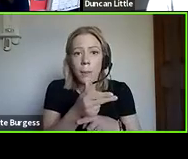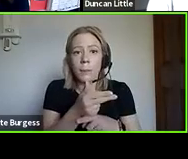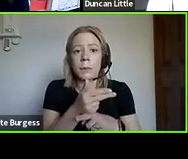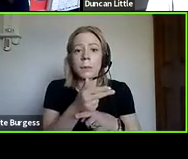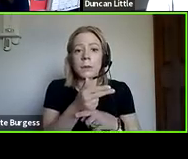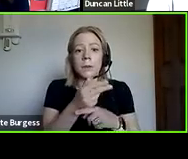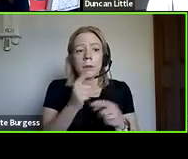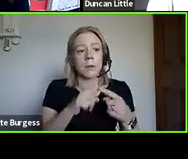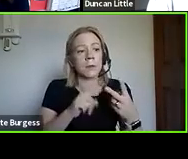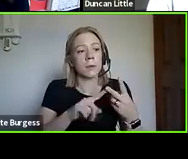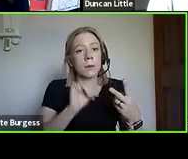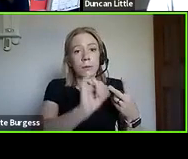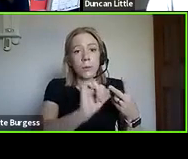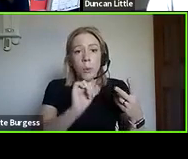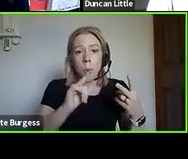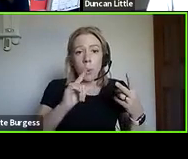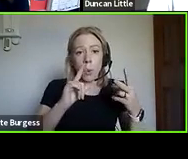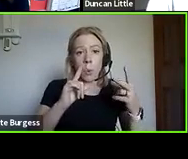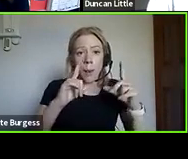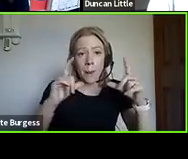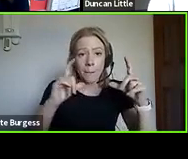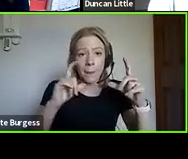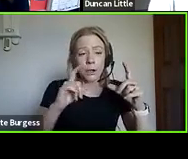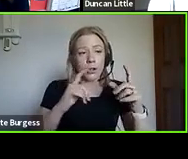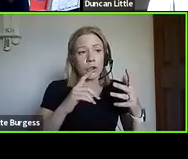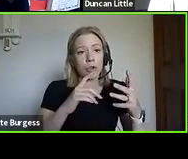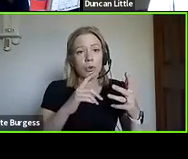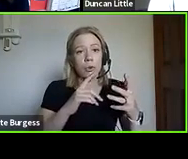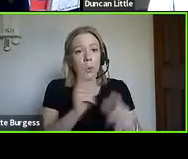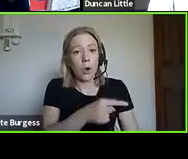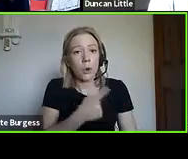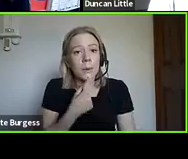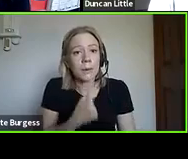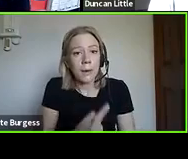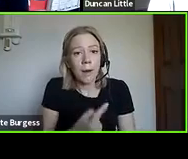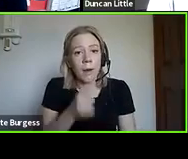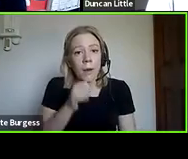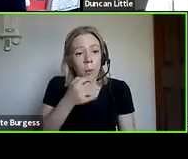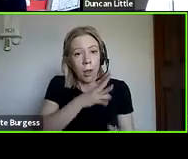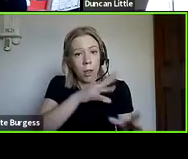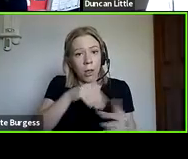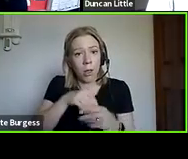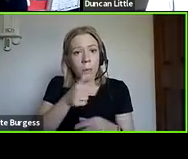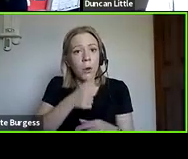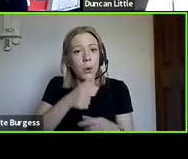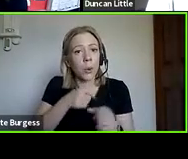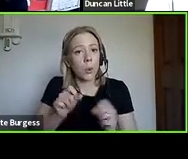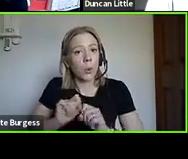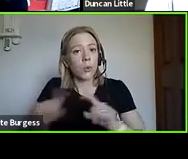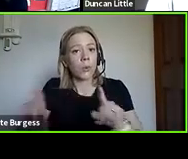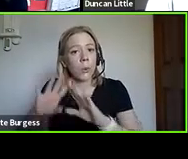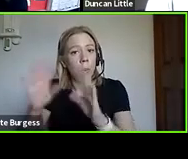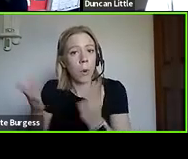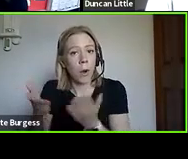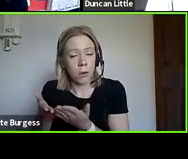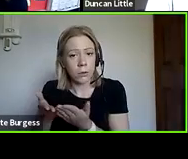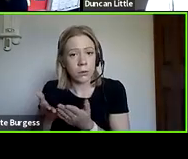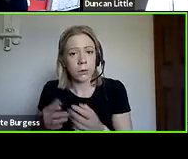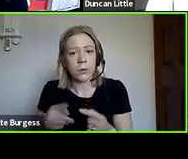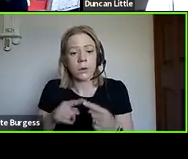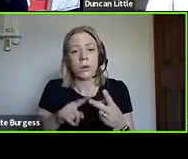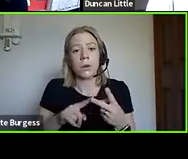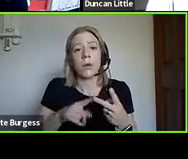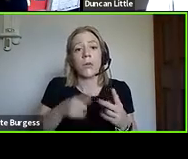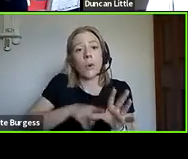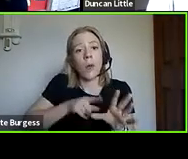their image and what they say will be used throughout the world. But also for younger